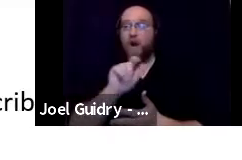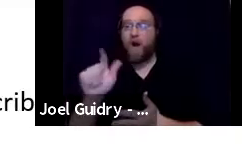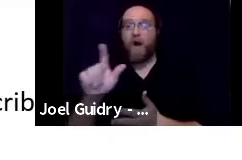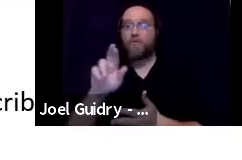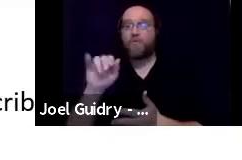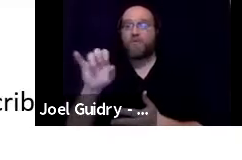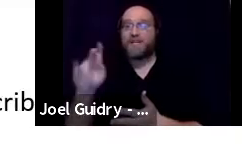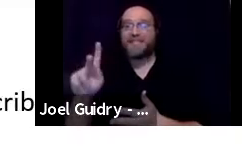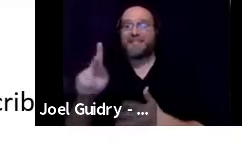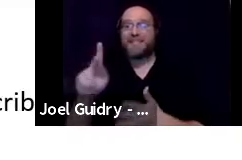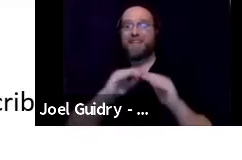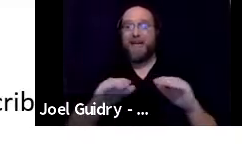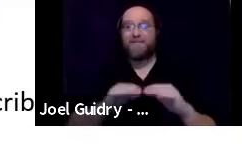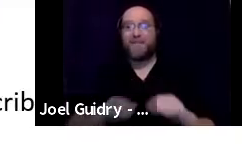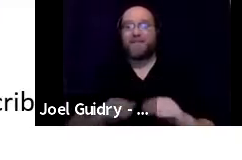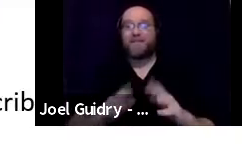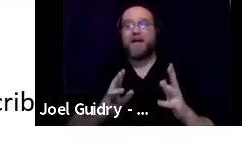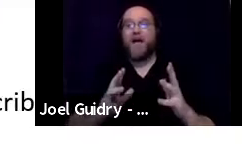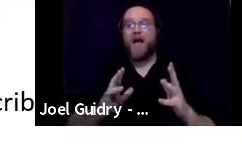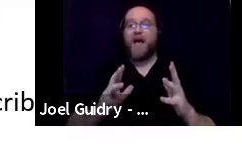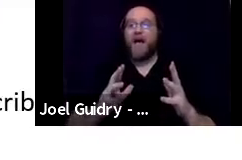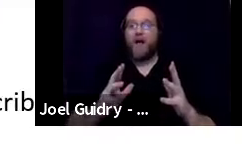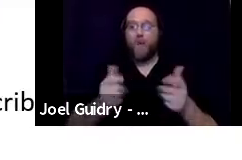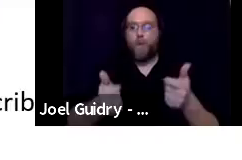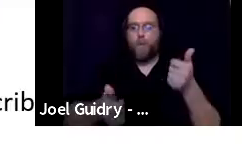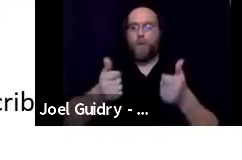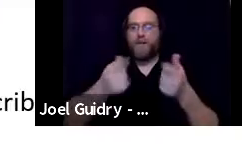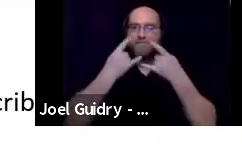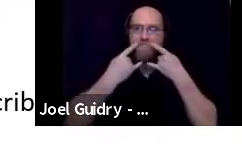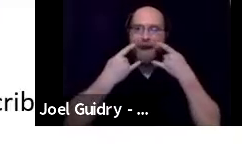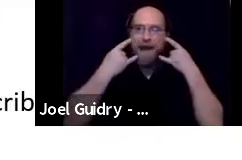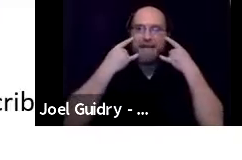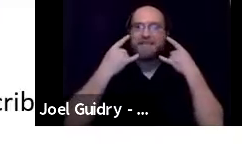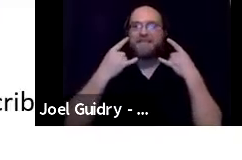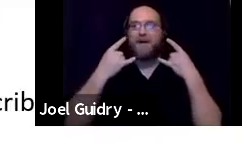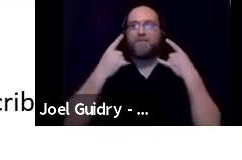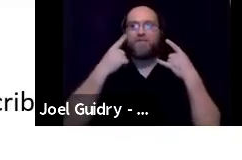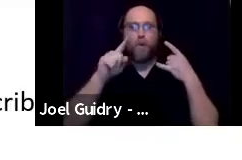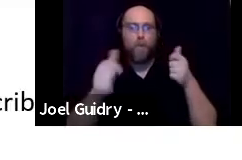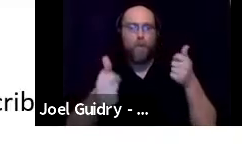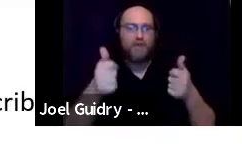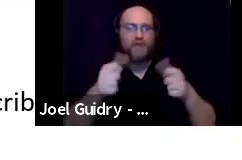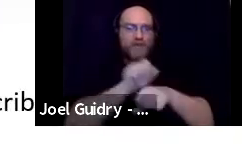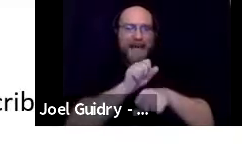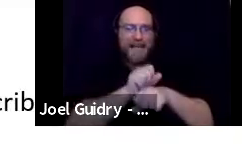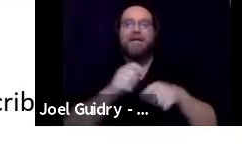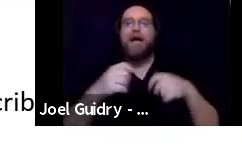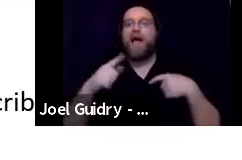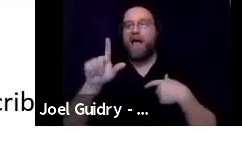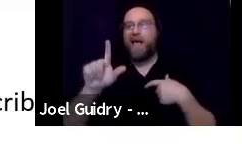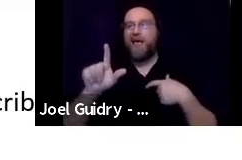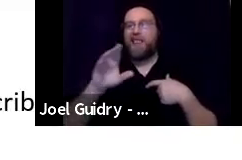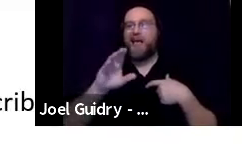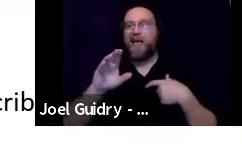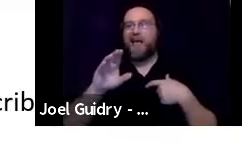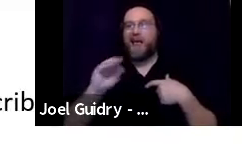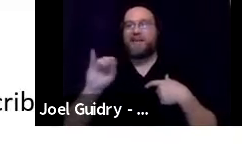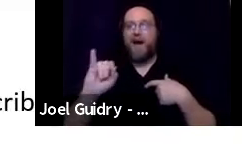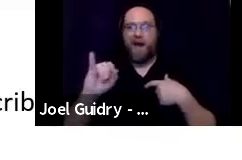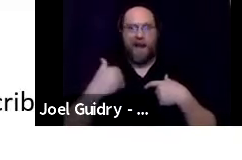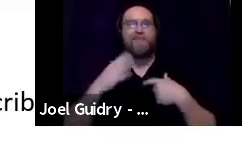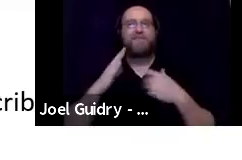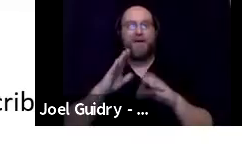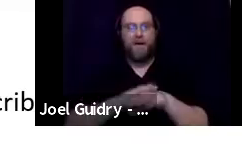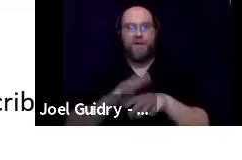are included in L&I's which mask for which task. WEA has those on their site, and you can also